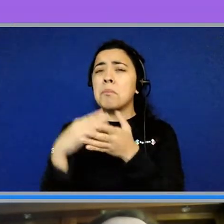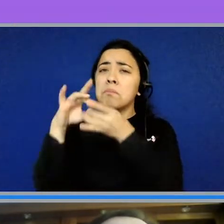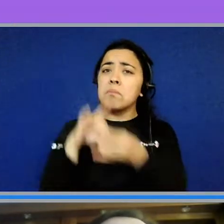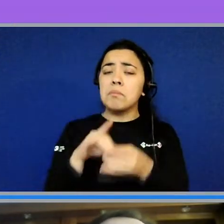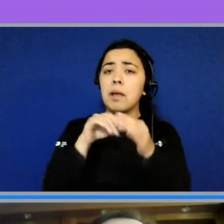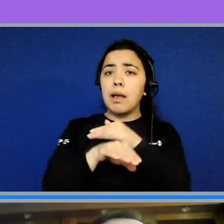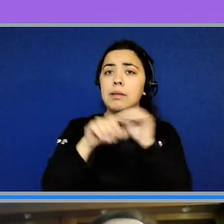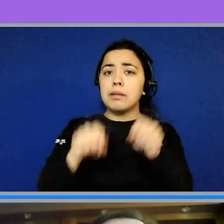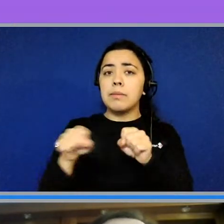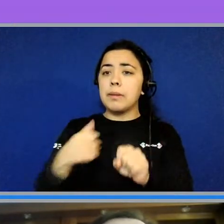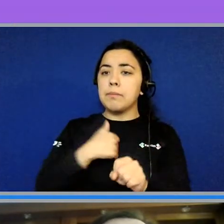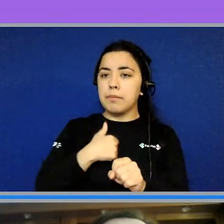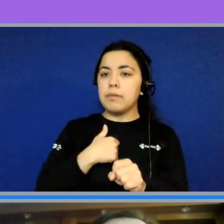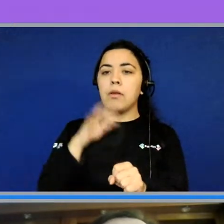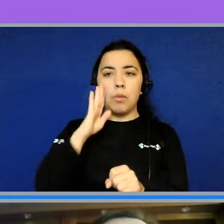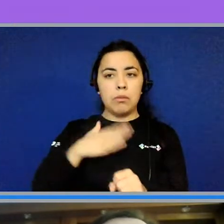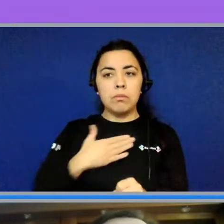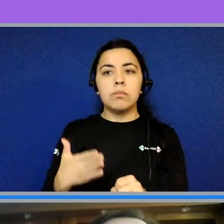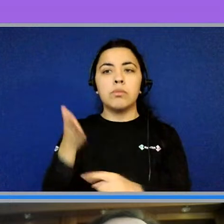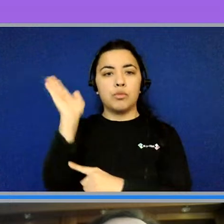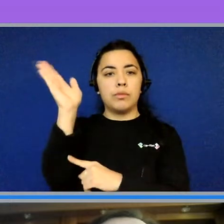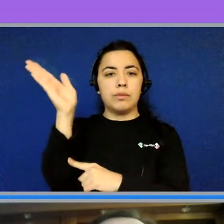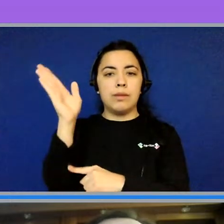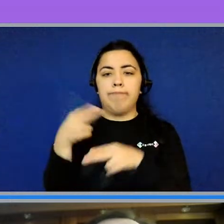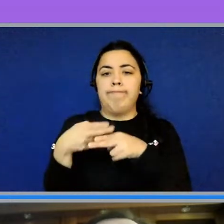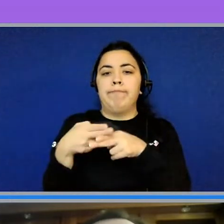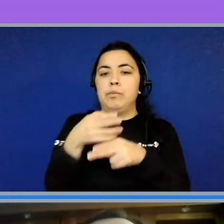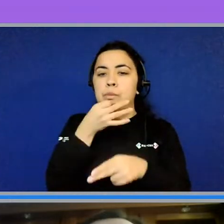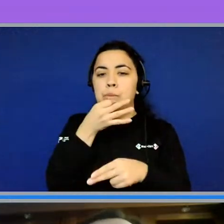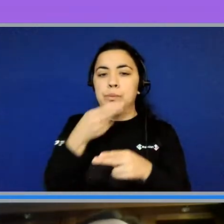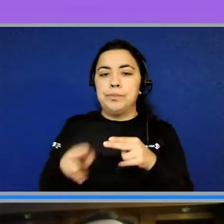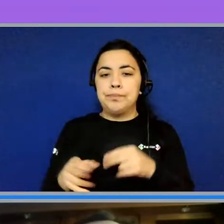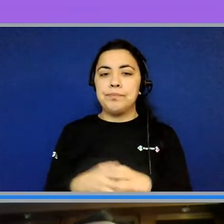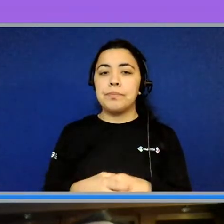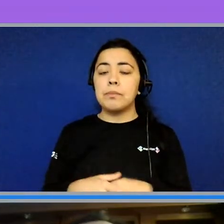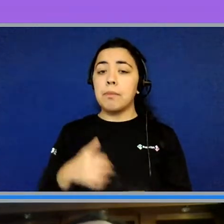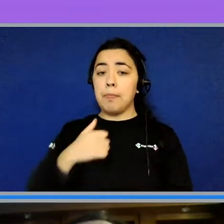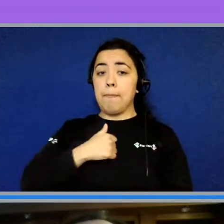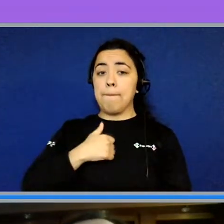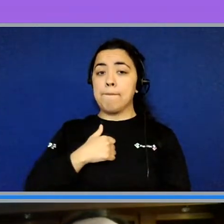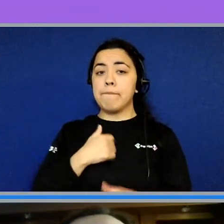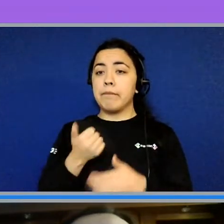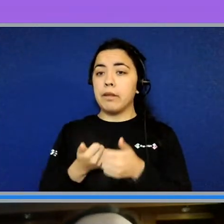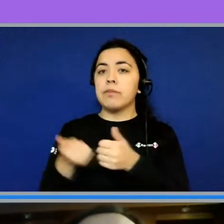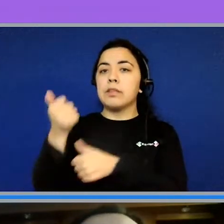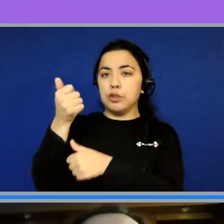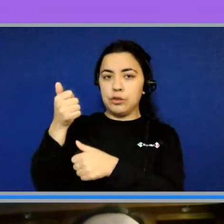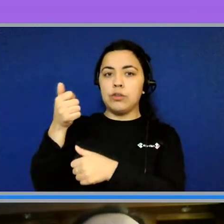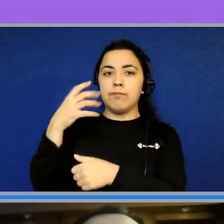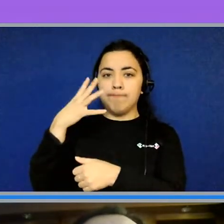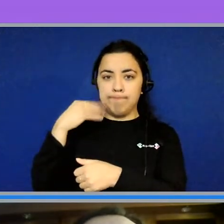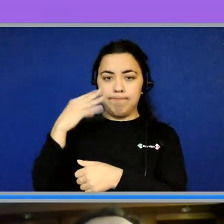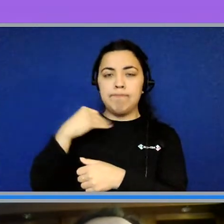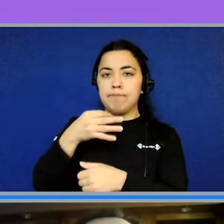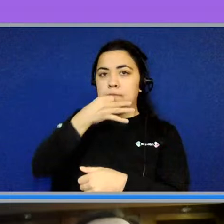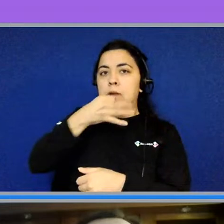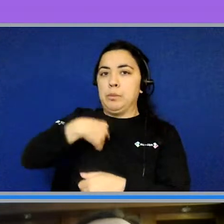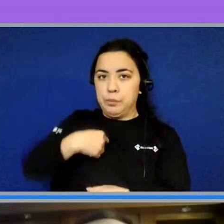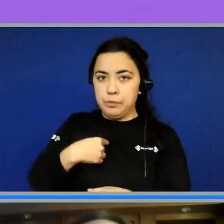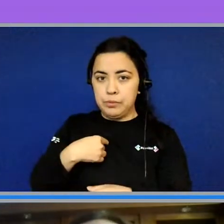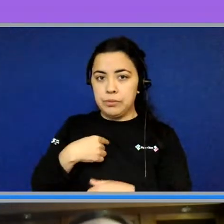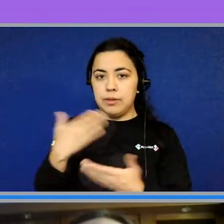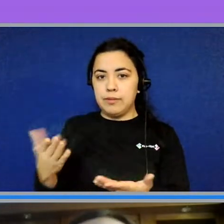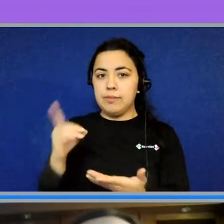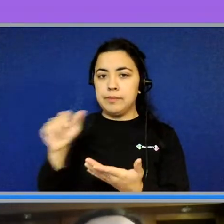I will present in a second. So I am a senior expert on disability in that unit, and I